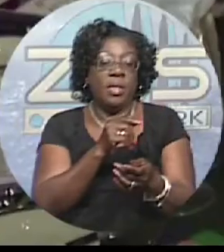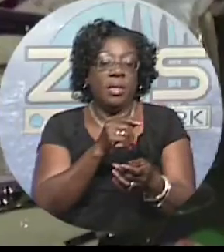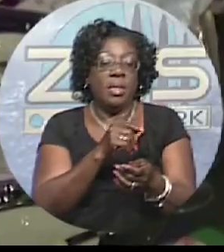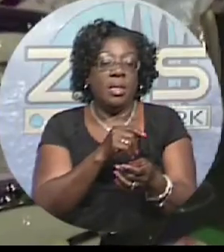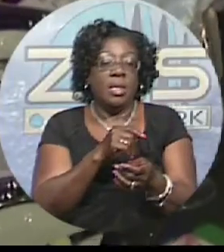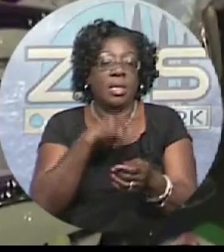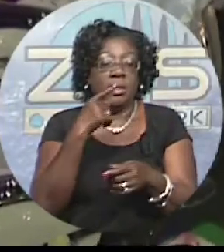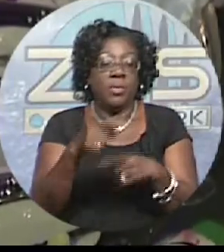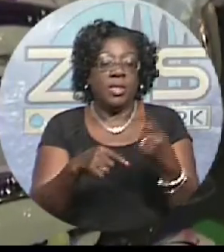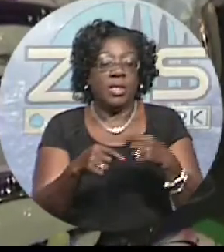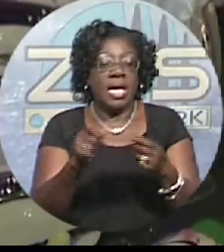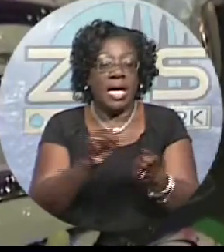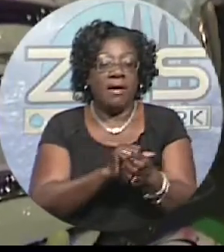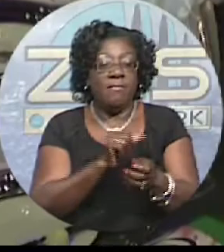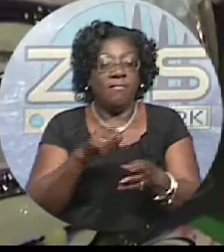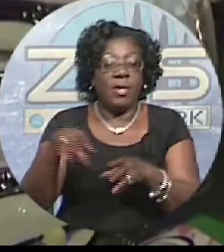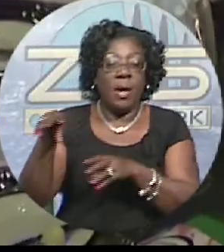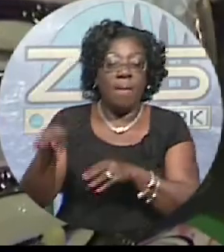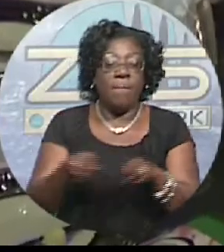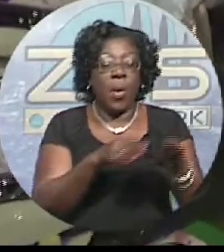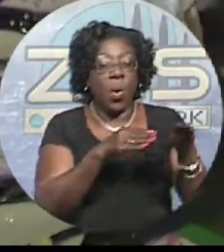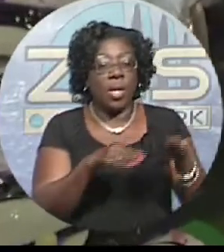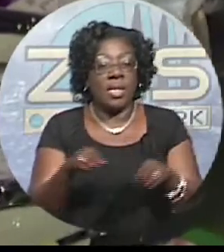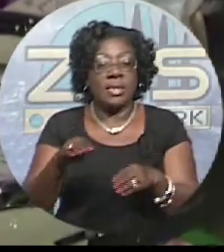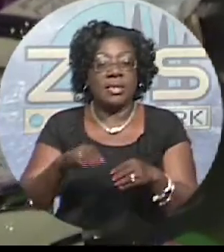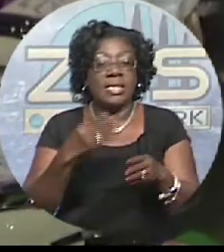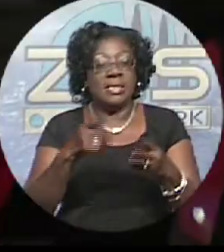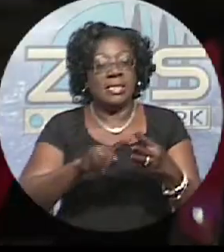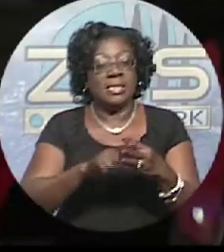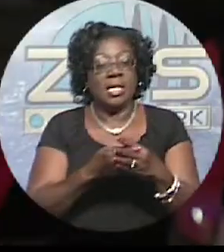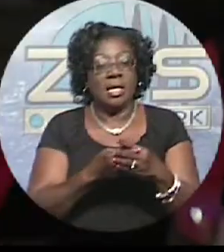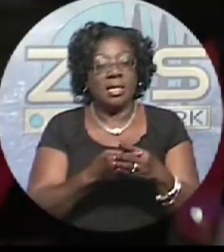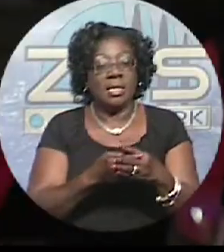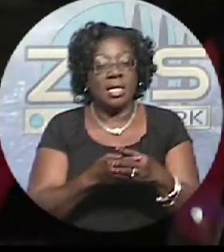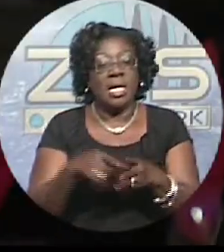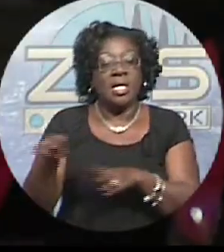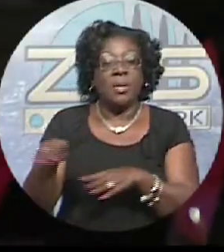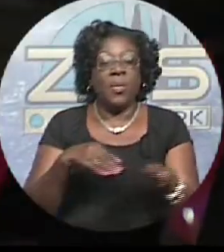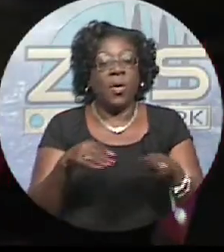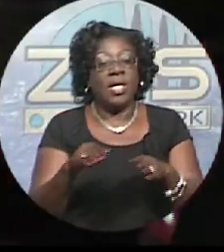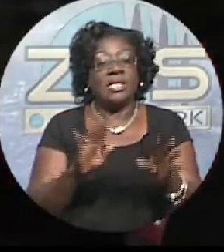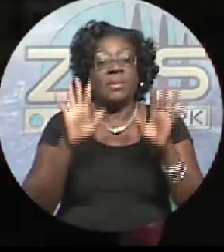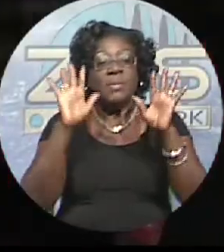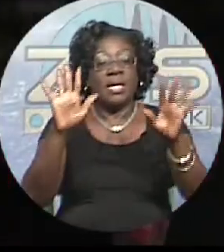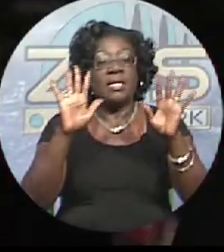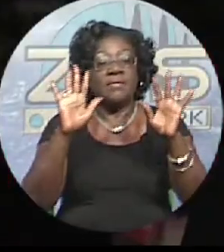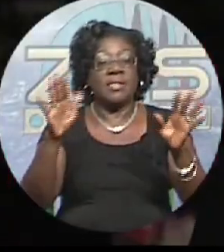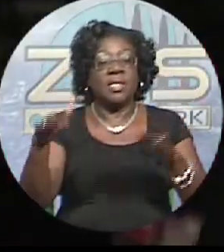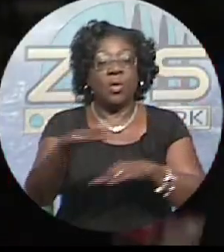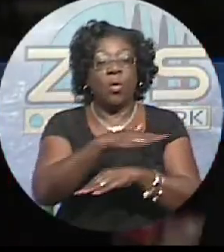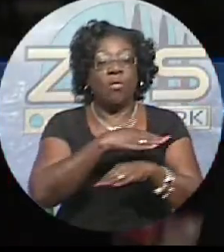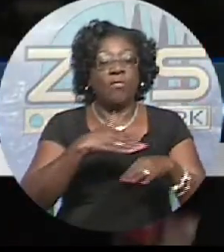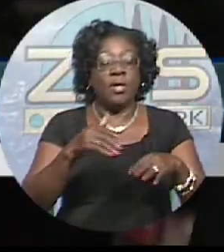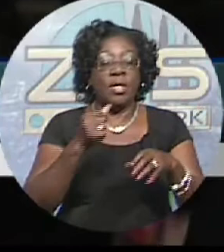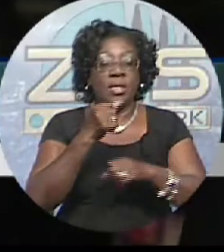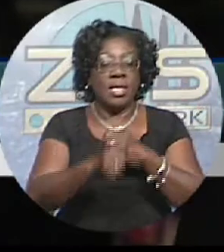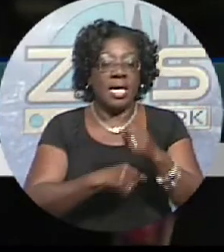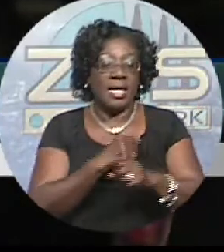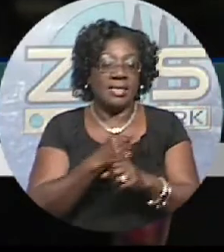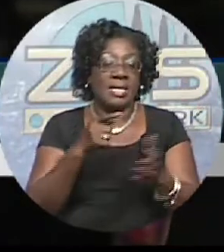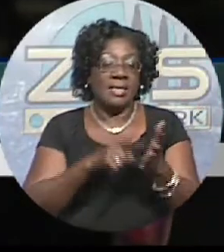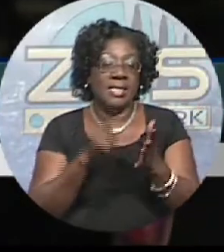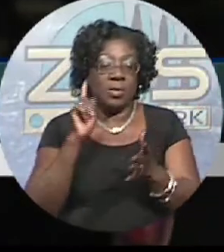has attended every ball since its inception. The ball has been magnificent over the years, and this year is no different. And